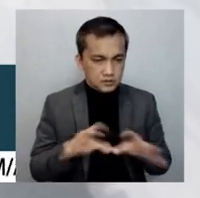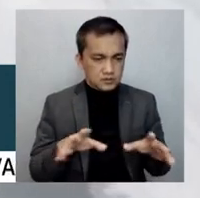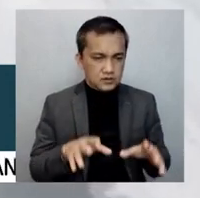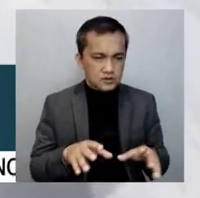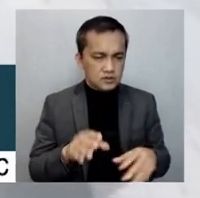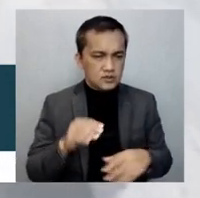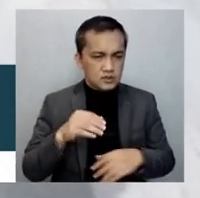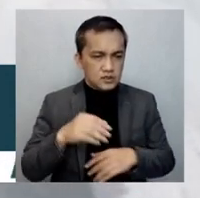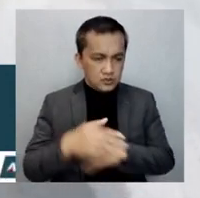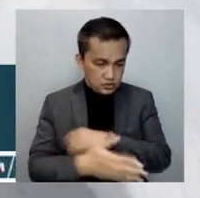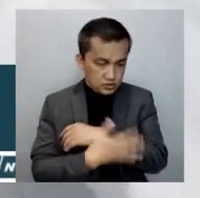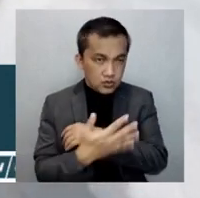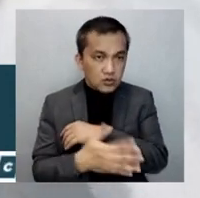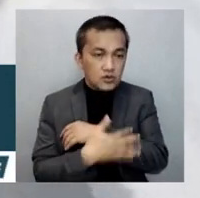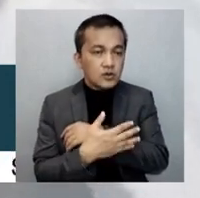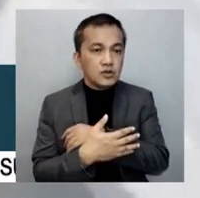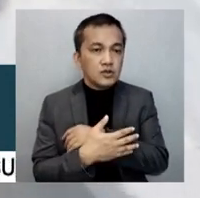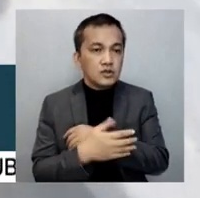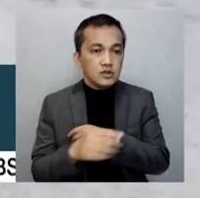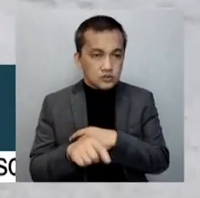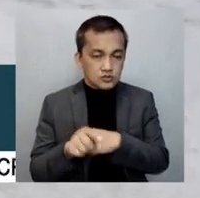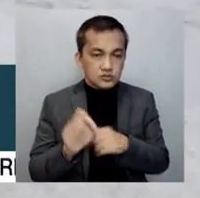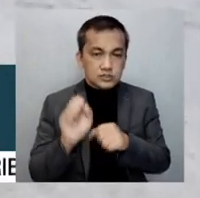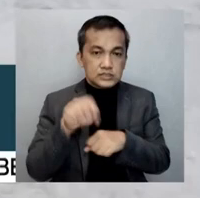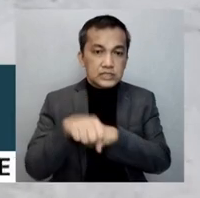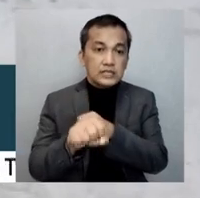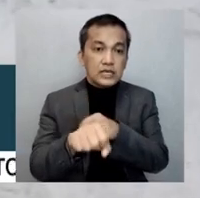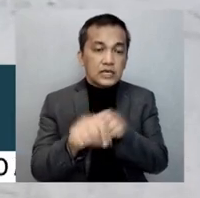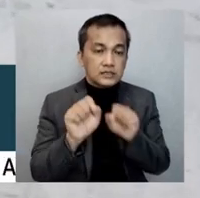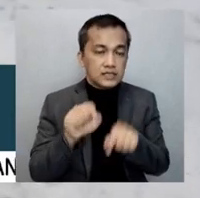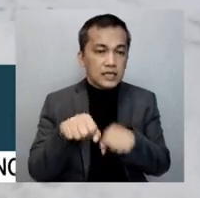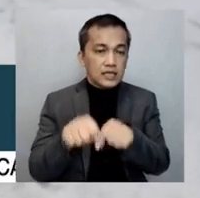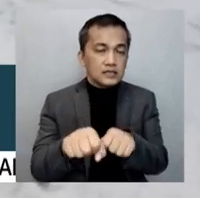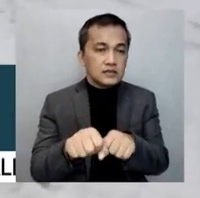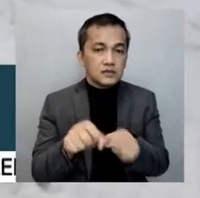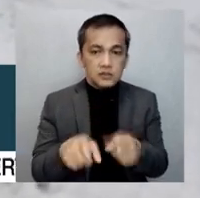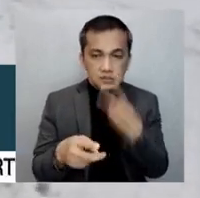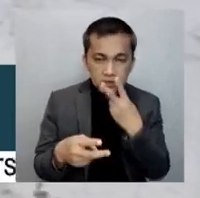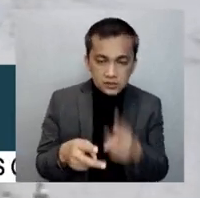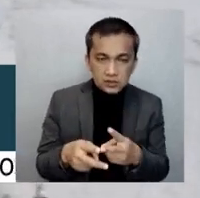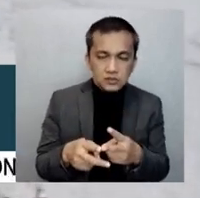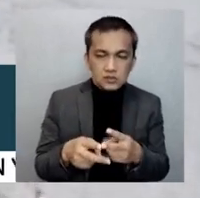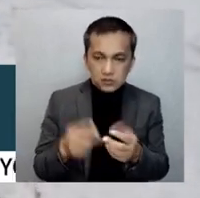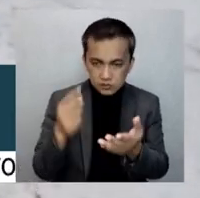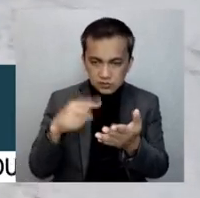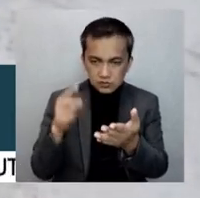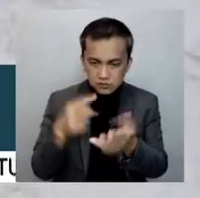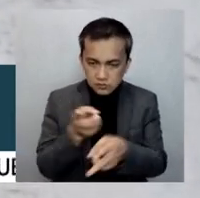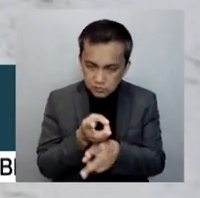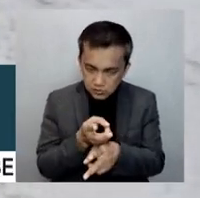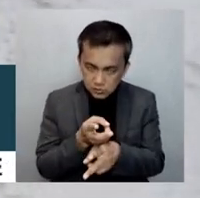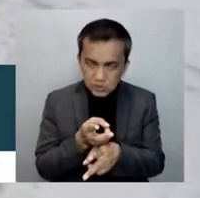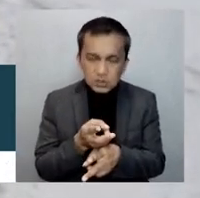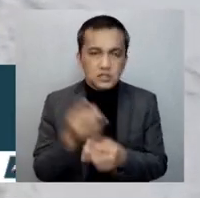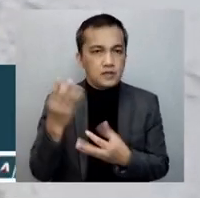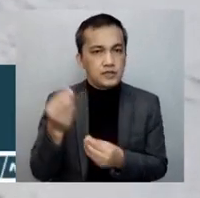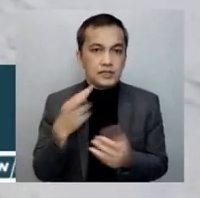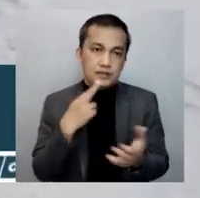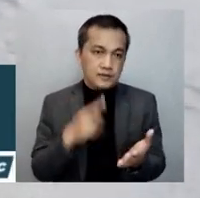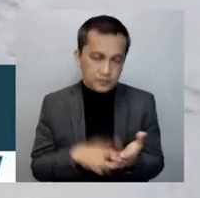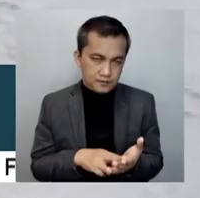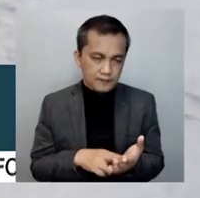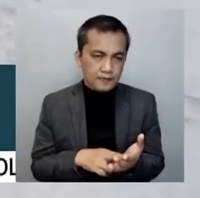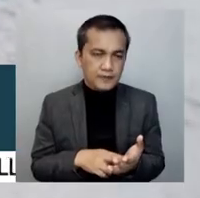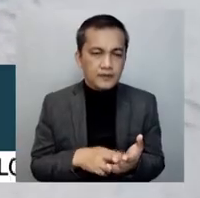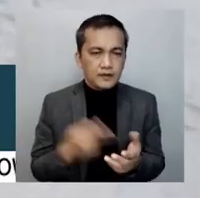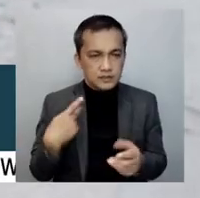shore, on the offshore, and then we monitor on a daily basis and we update the report. If there are